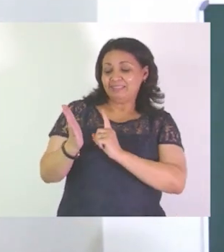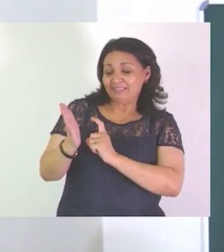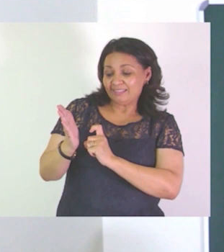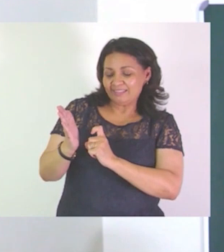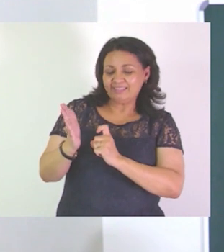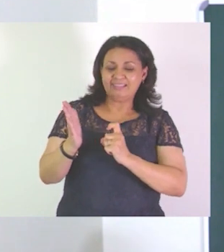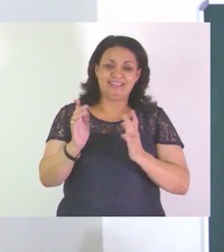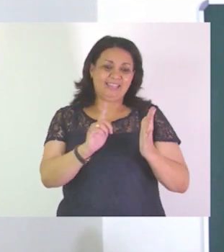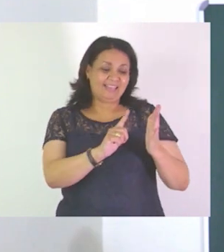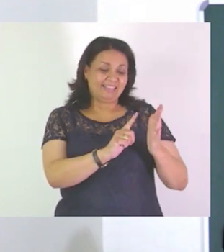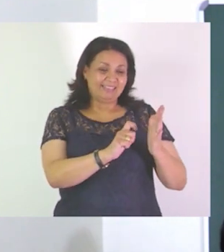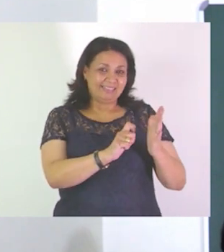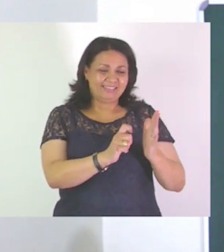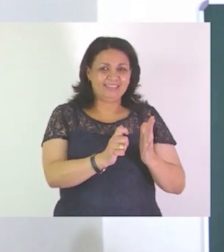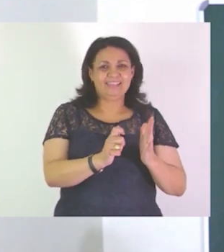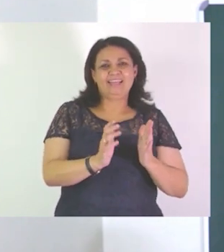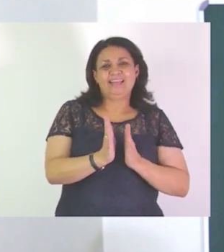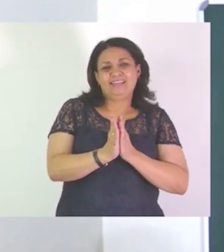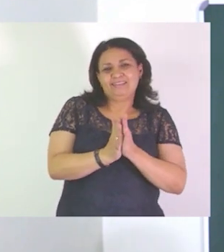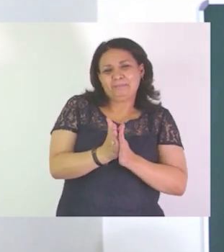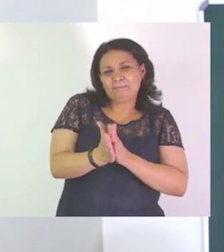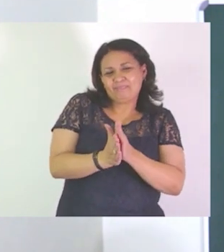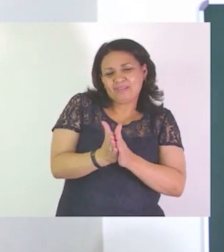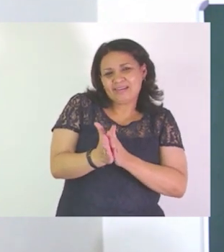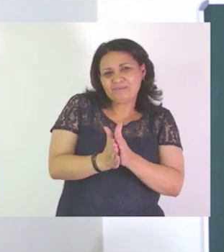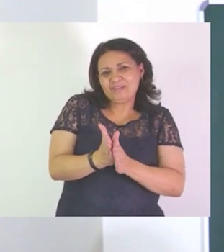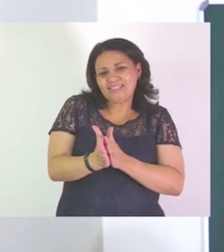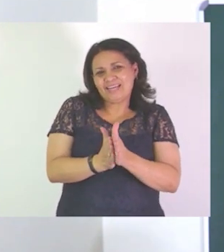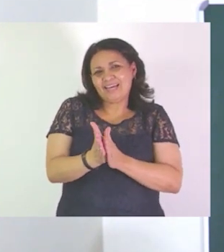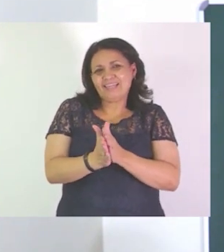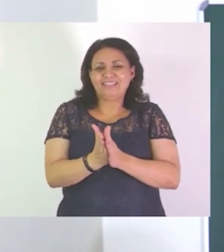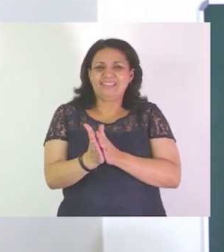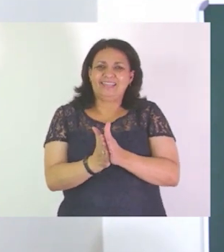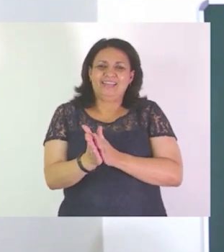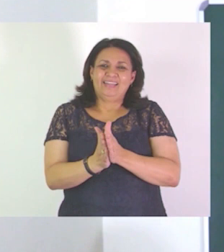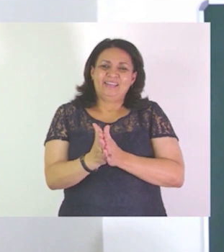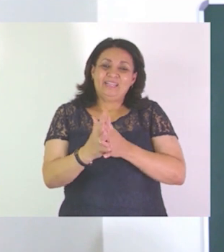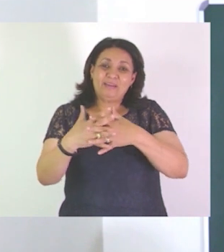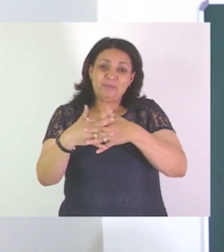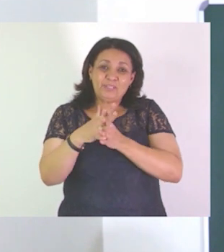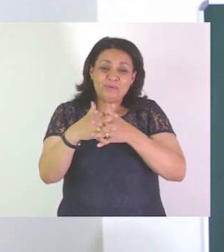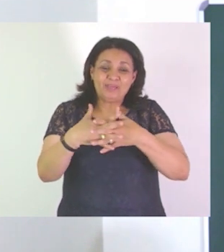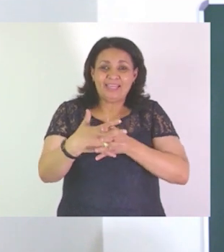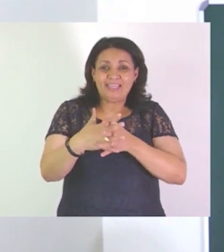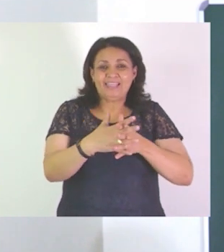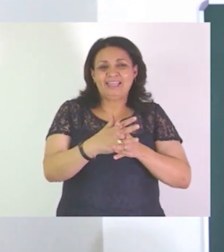There we go, 2 spritz. Rub inside, in